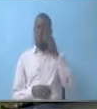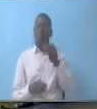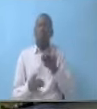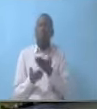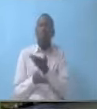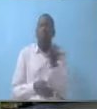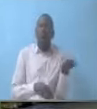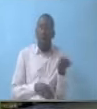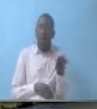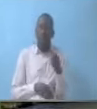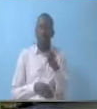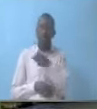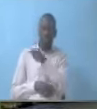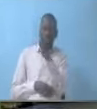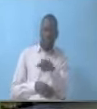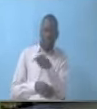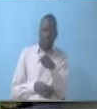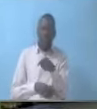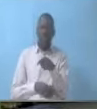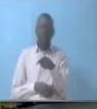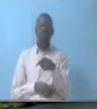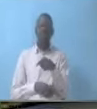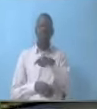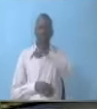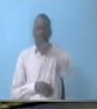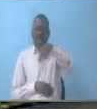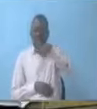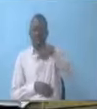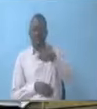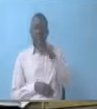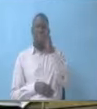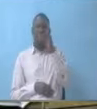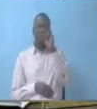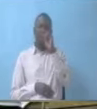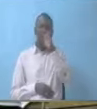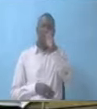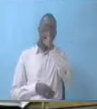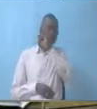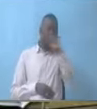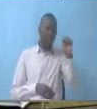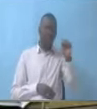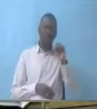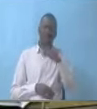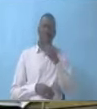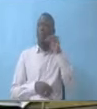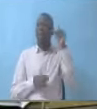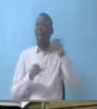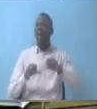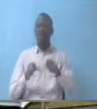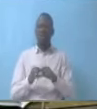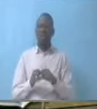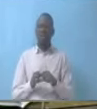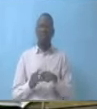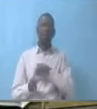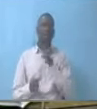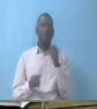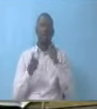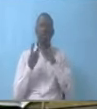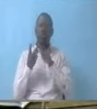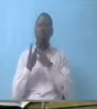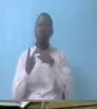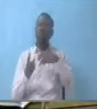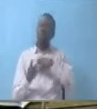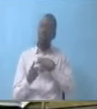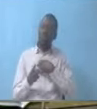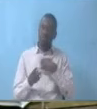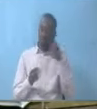why were these decrees very bad law, and we also want to show why was it so